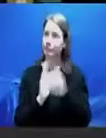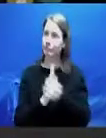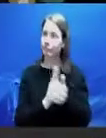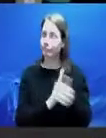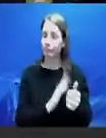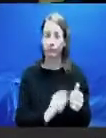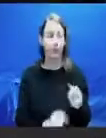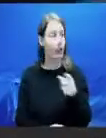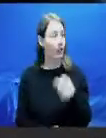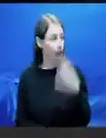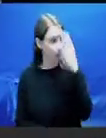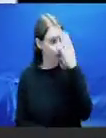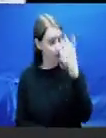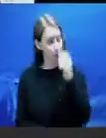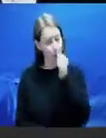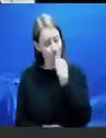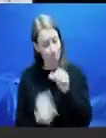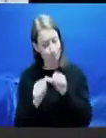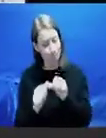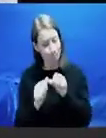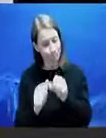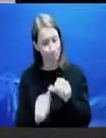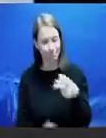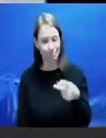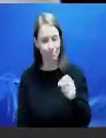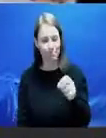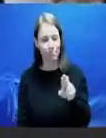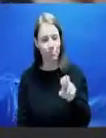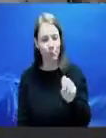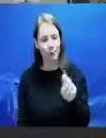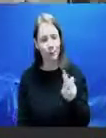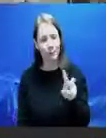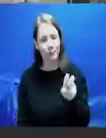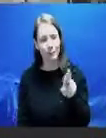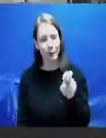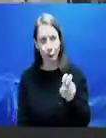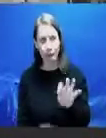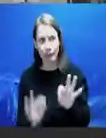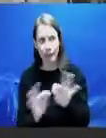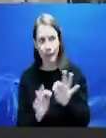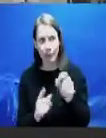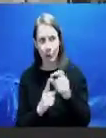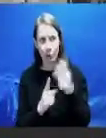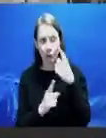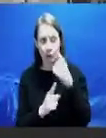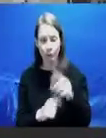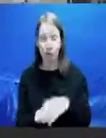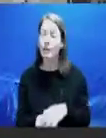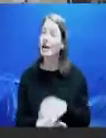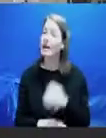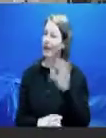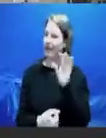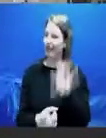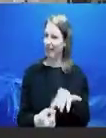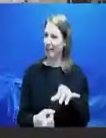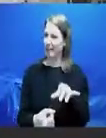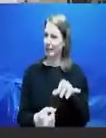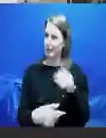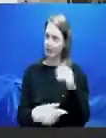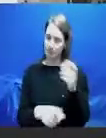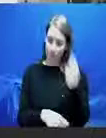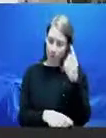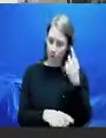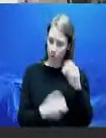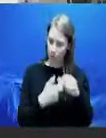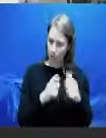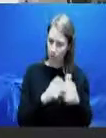persevere through doing the mathematics, they know they will come to something good. Make sense of problems and persevere in solving them is the first of the